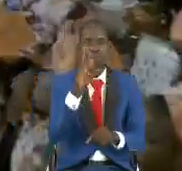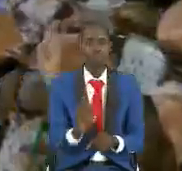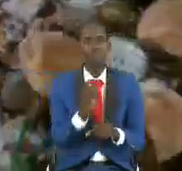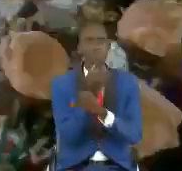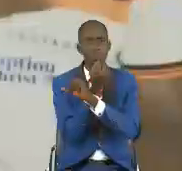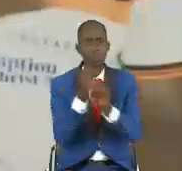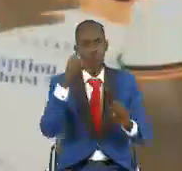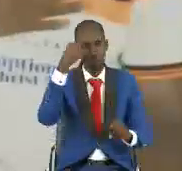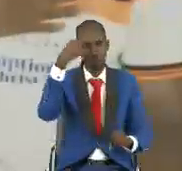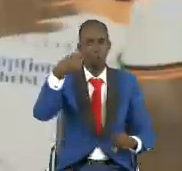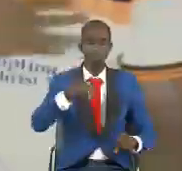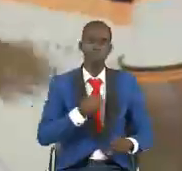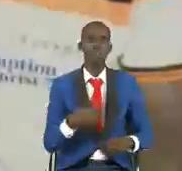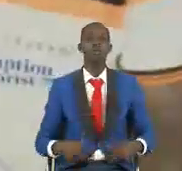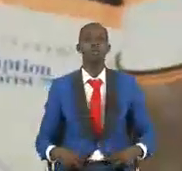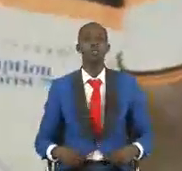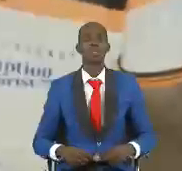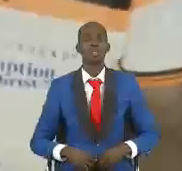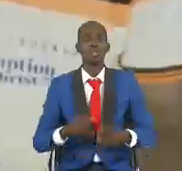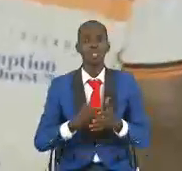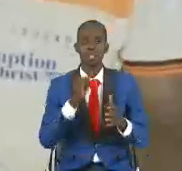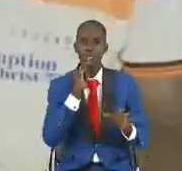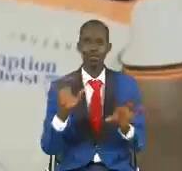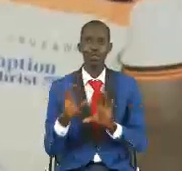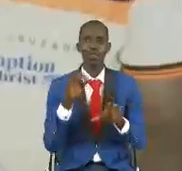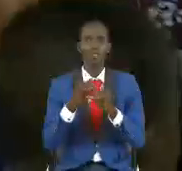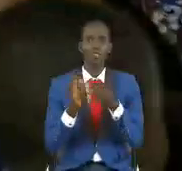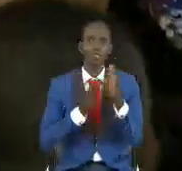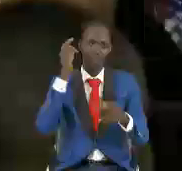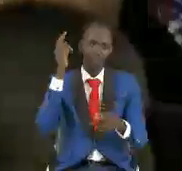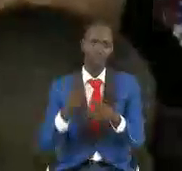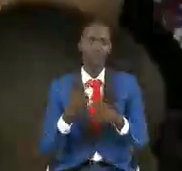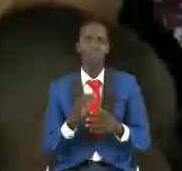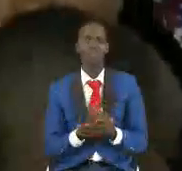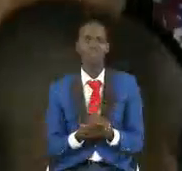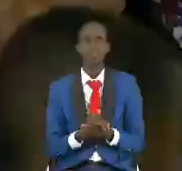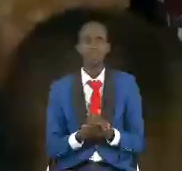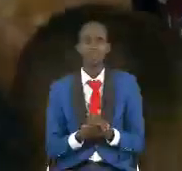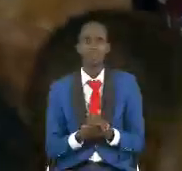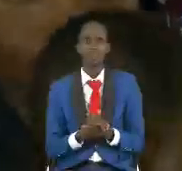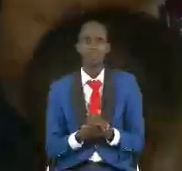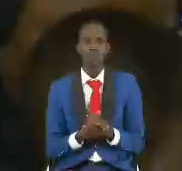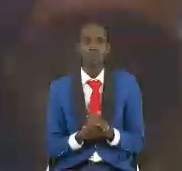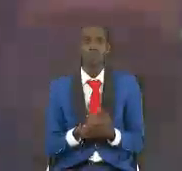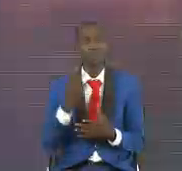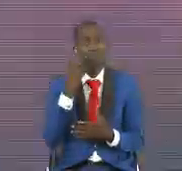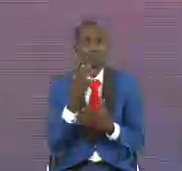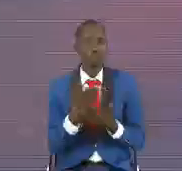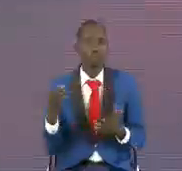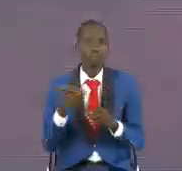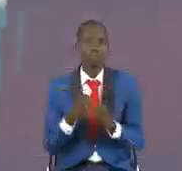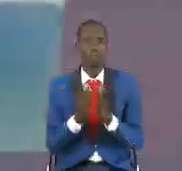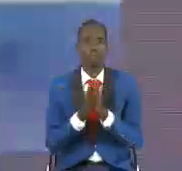It's done in Jesus' name. Look at something in Hebrews chapter